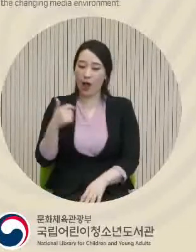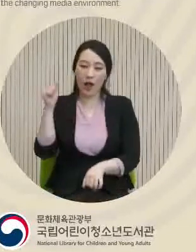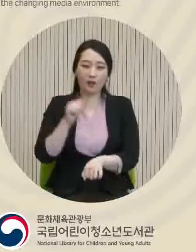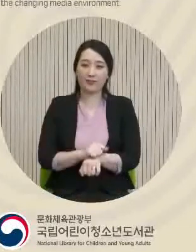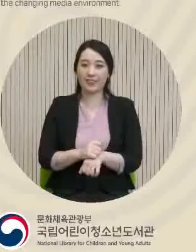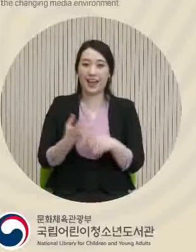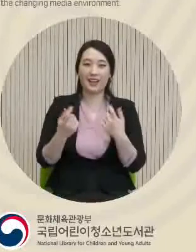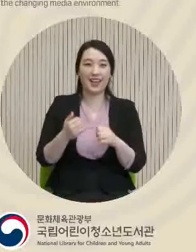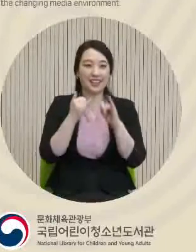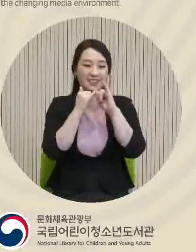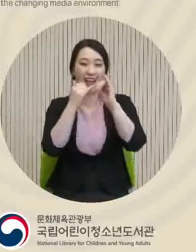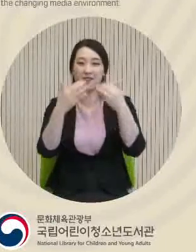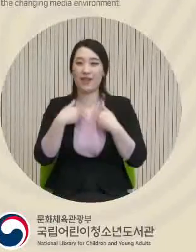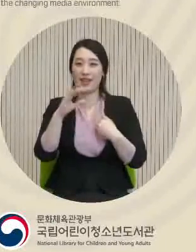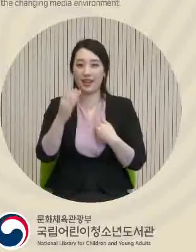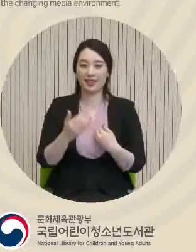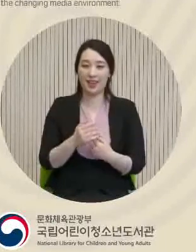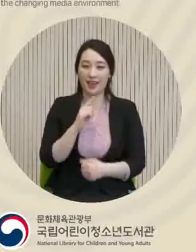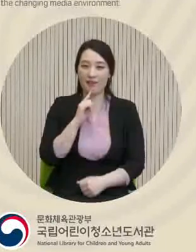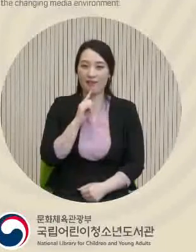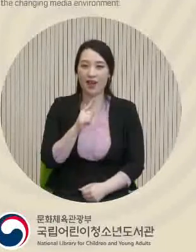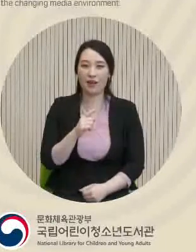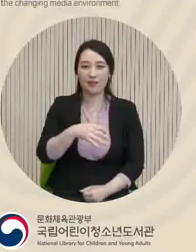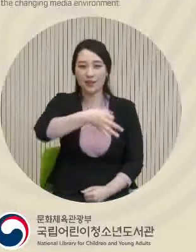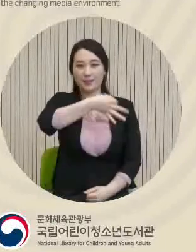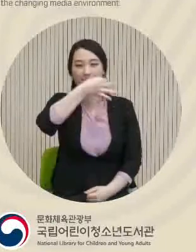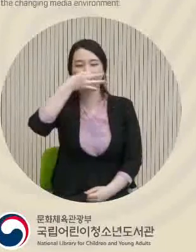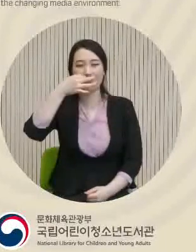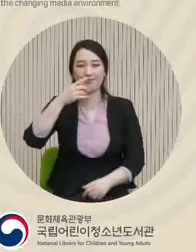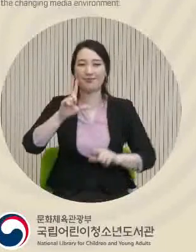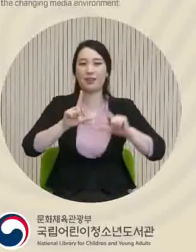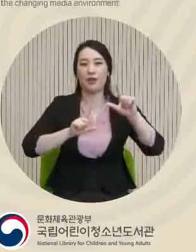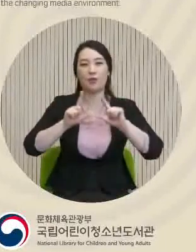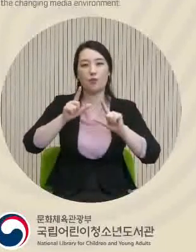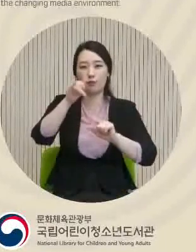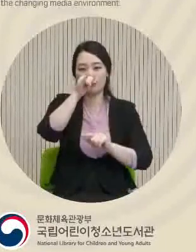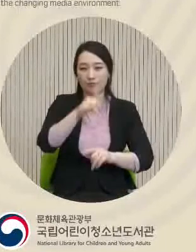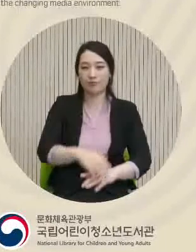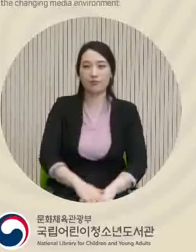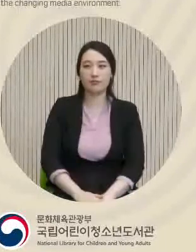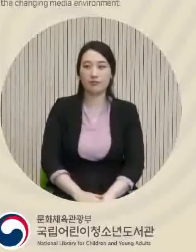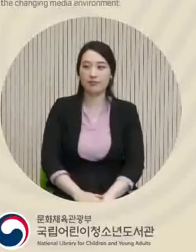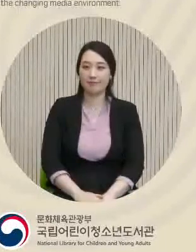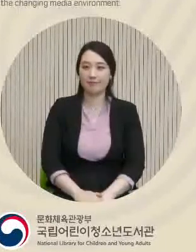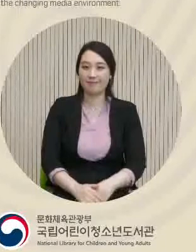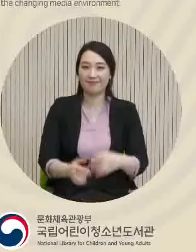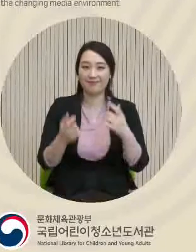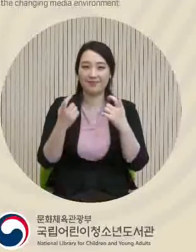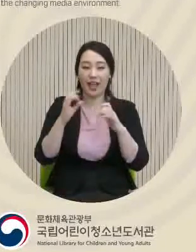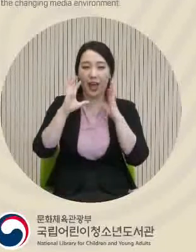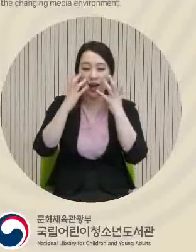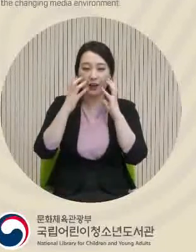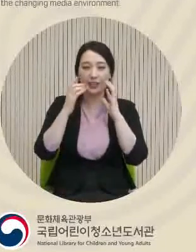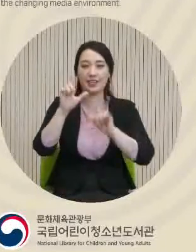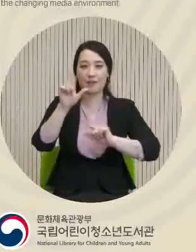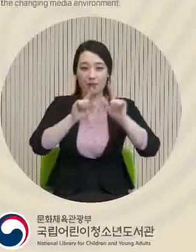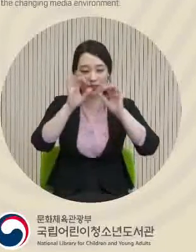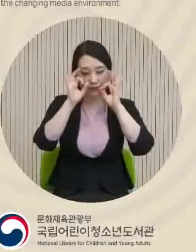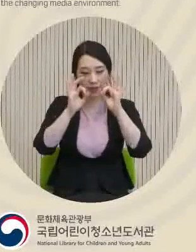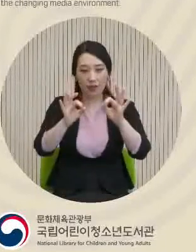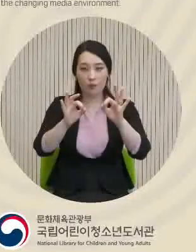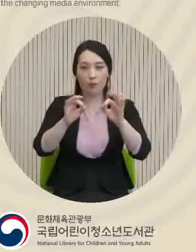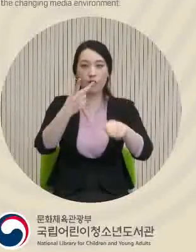they were very proud of what they did, and they were very happy and satisfied. And as we look